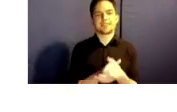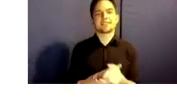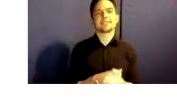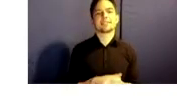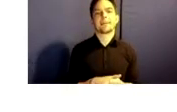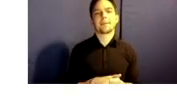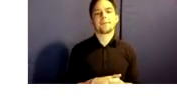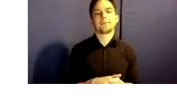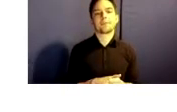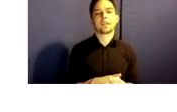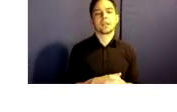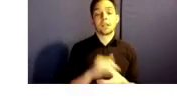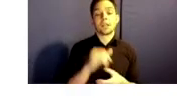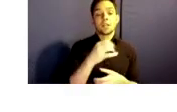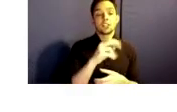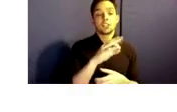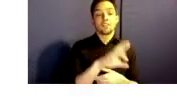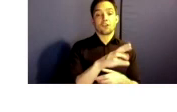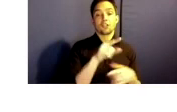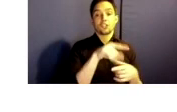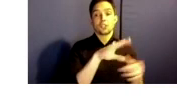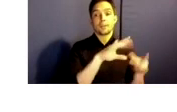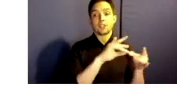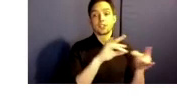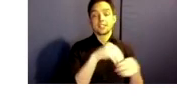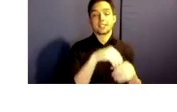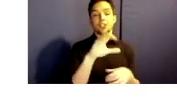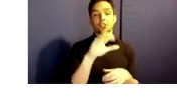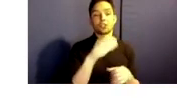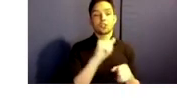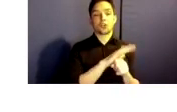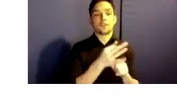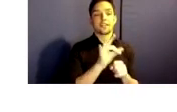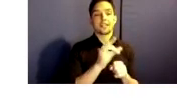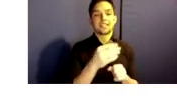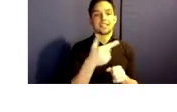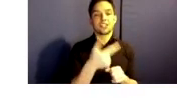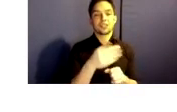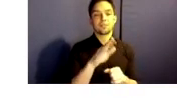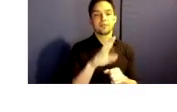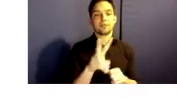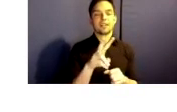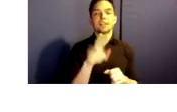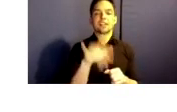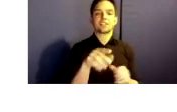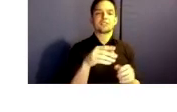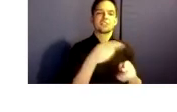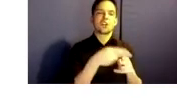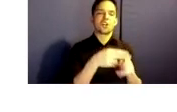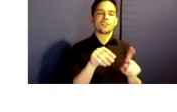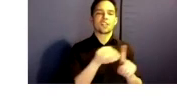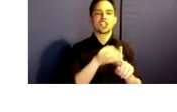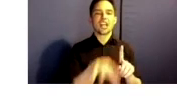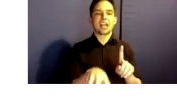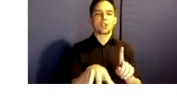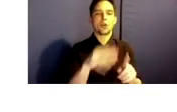As Jennifer mentioned, in the COVID-19 era, GBV has been called the shadow pandemic. And we saw